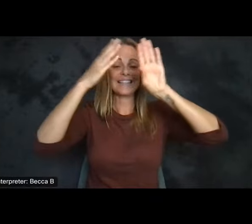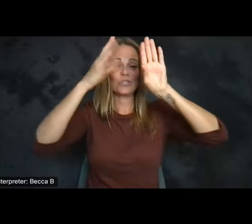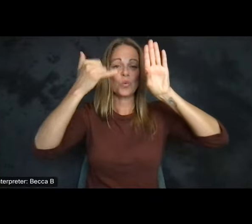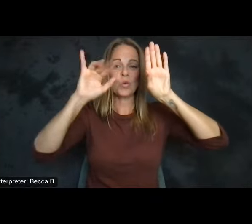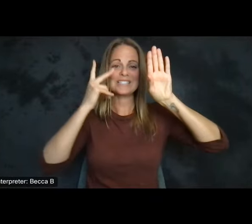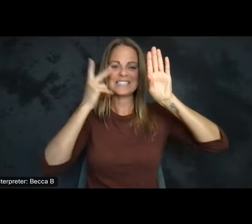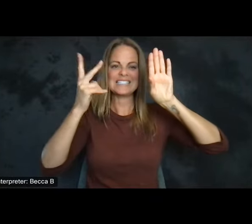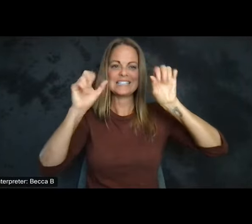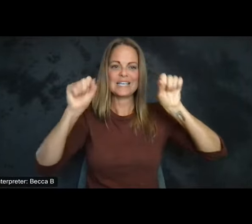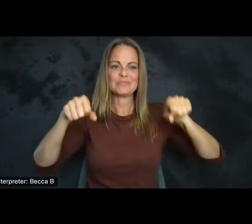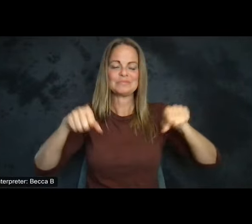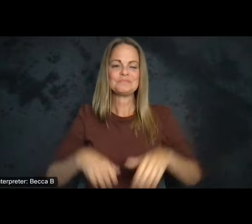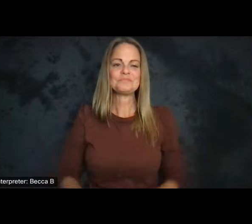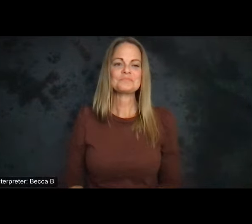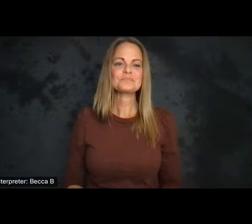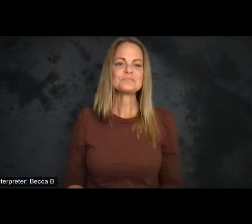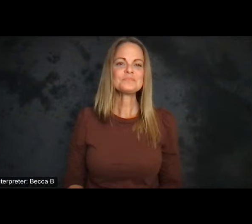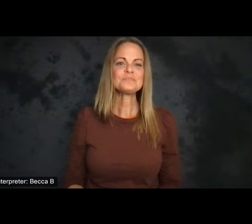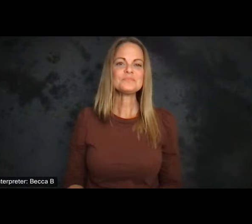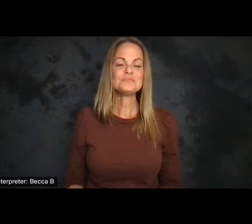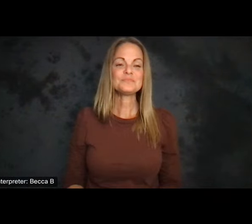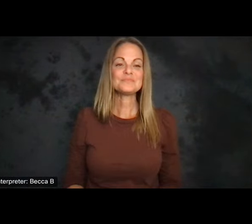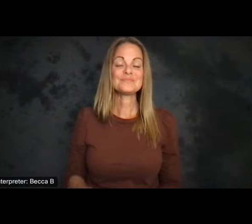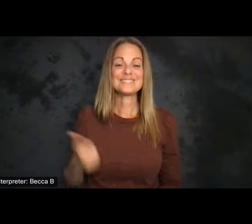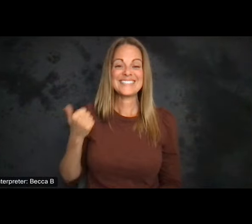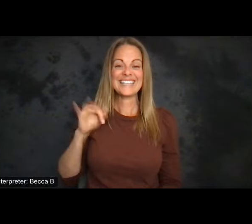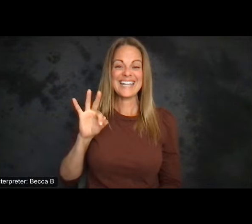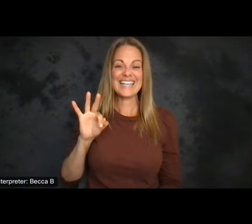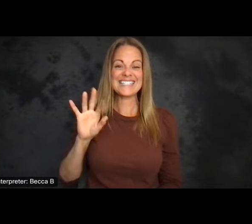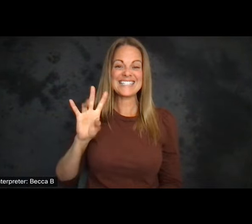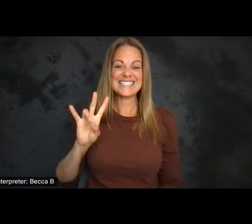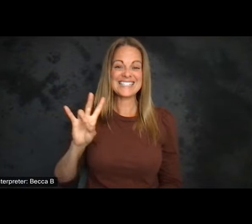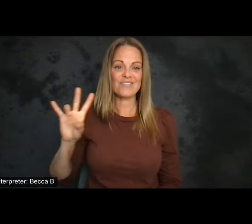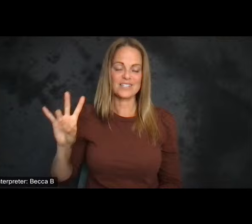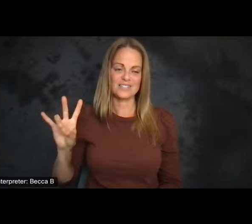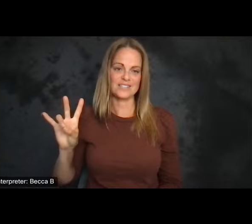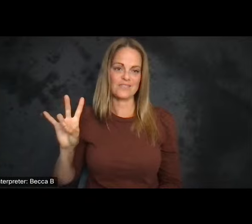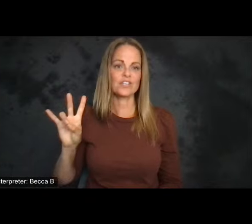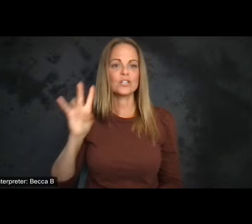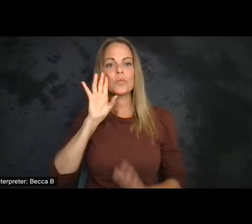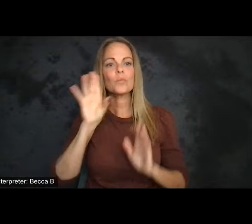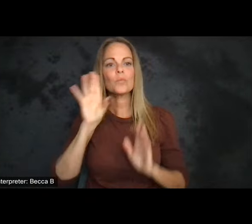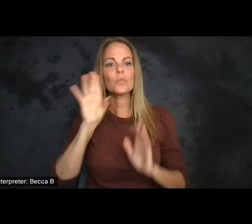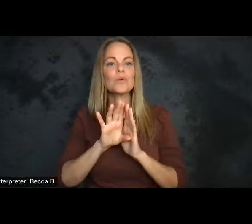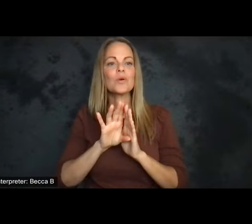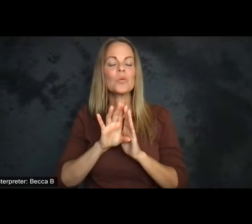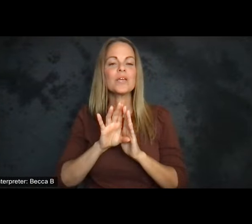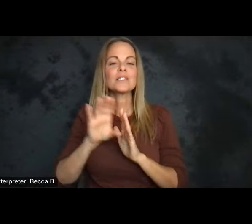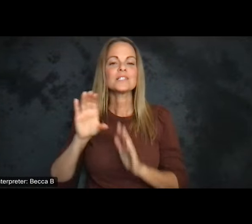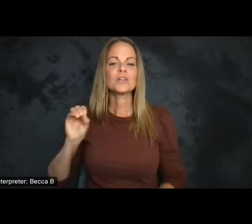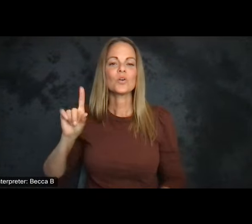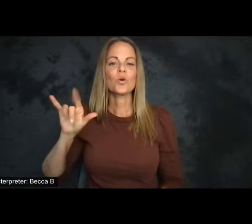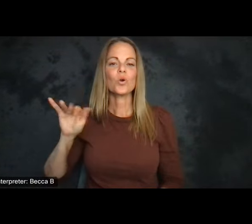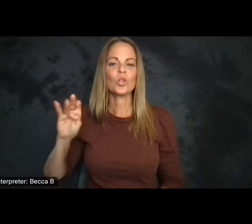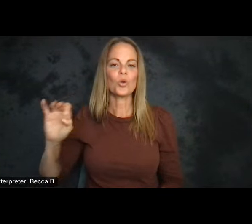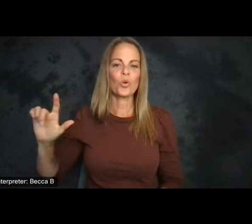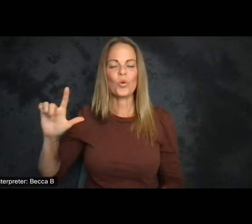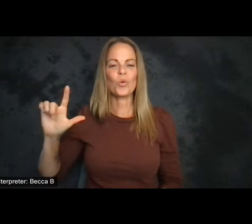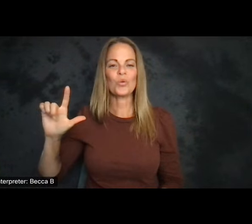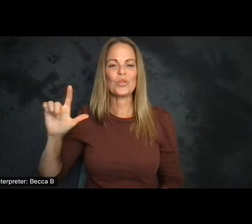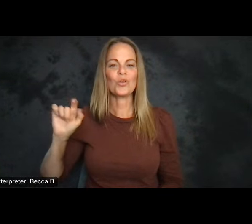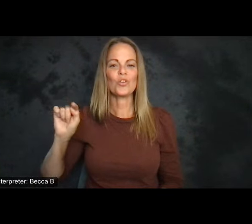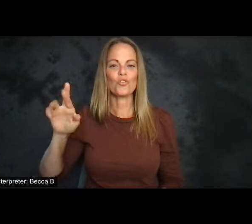please. Then this is a 1977 photo, but at some point we picked up a colonial revival porch, probably the effect